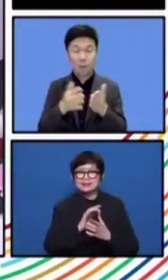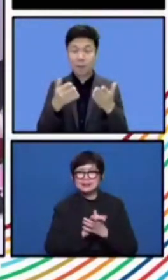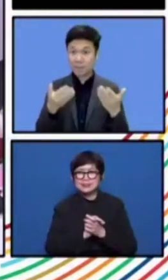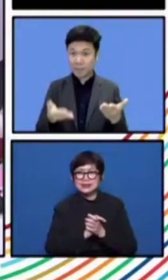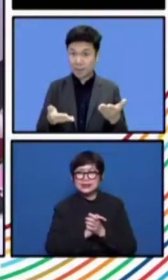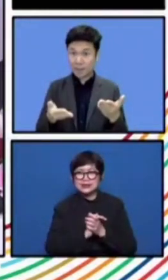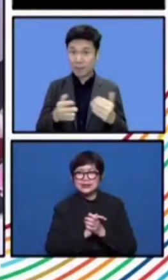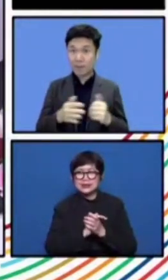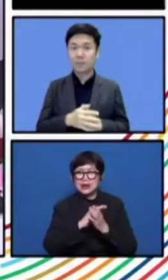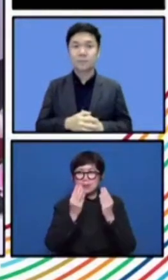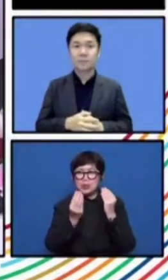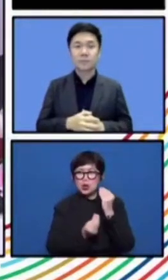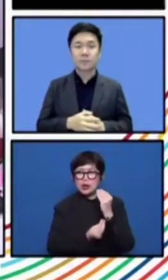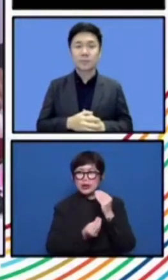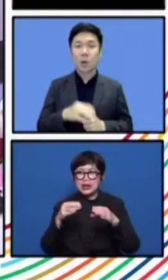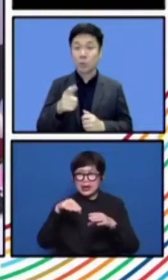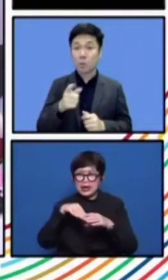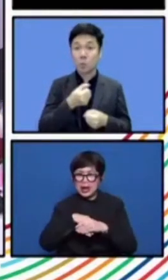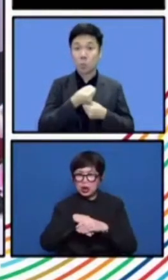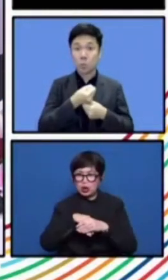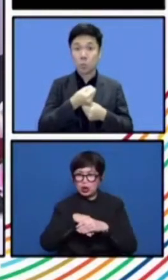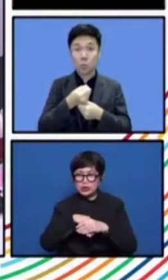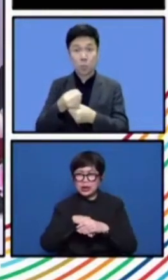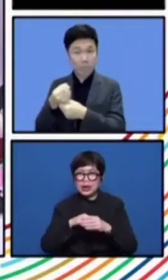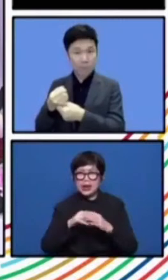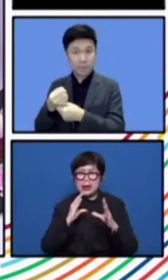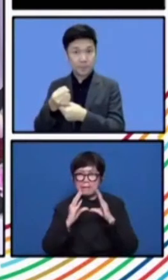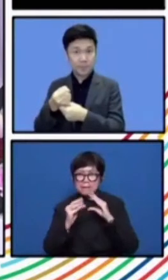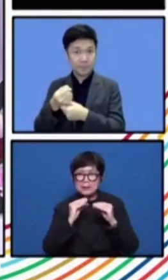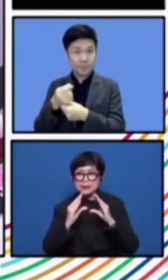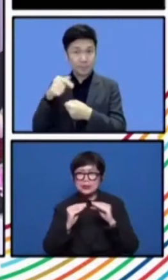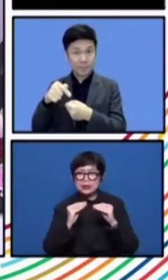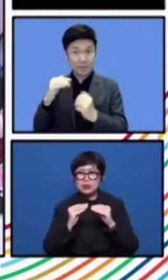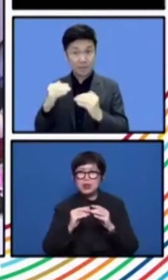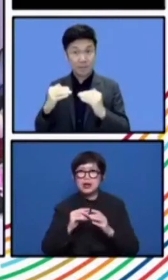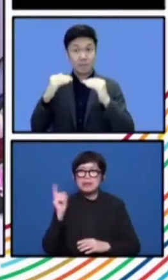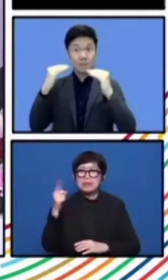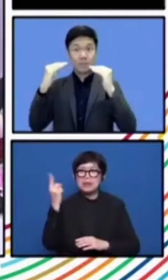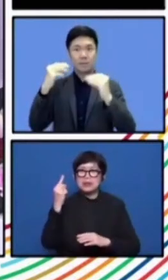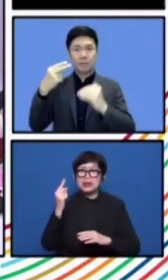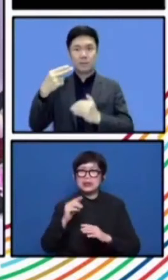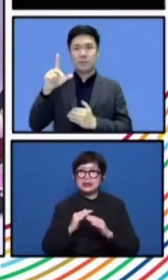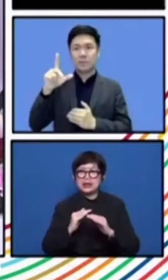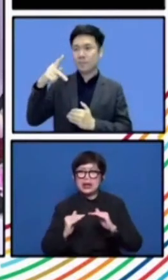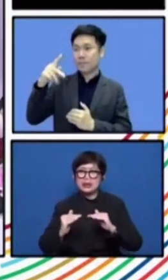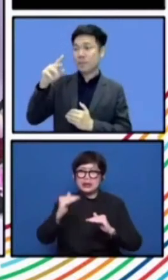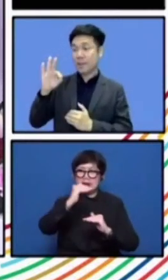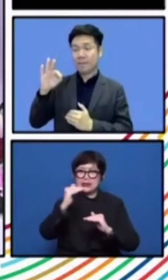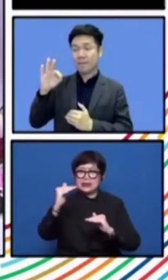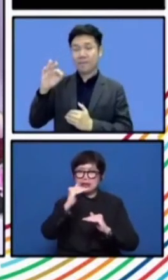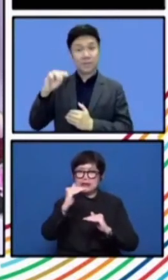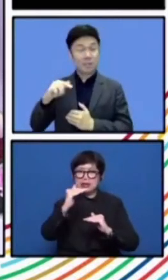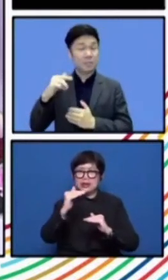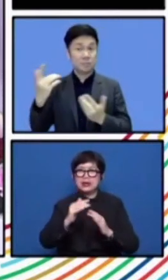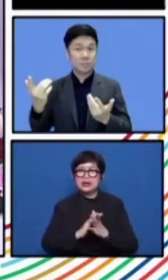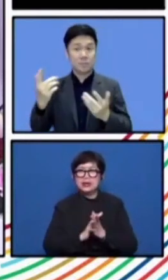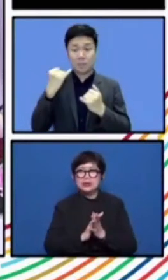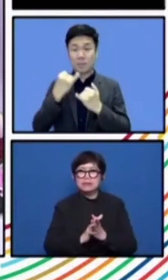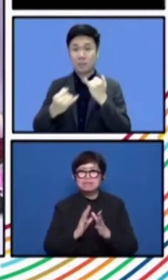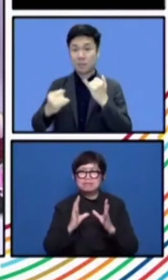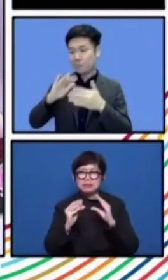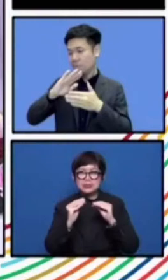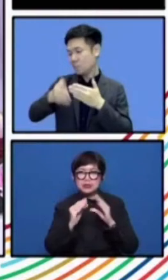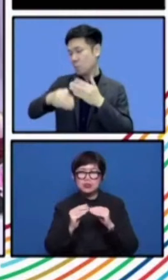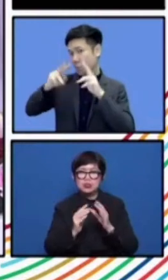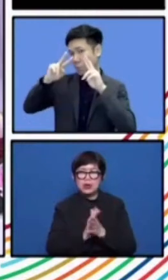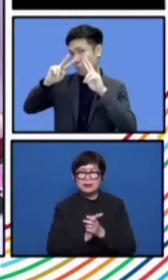credentials of Representatives of members to the high level inter government on the final review of the Asian Pacific decade